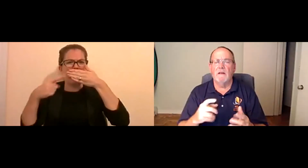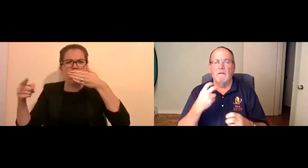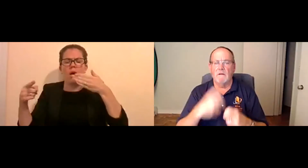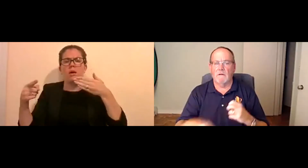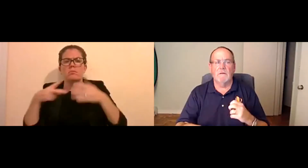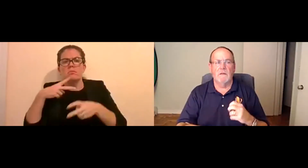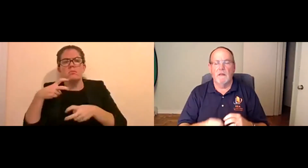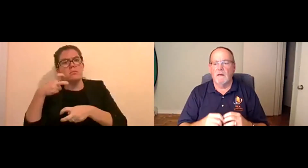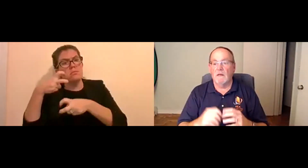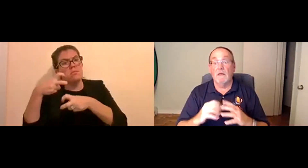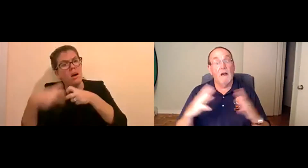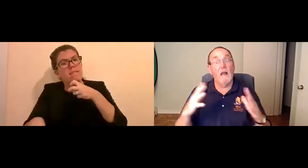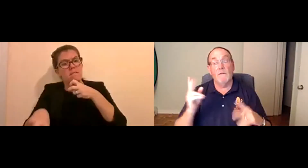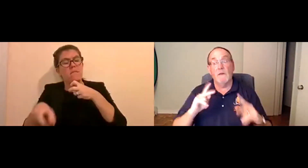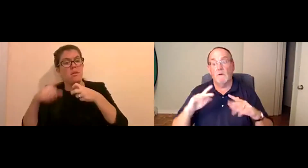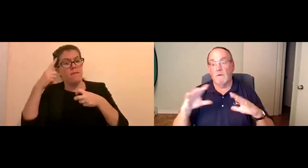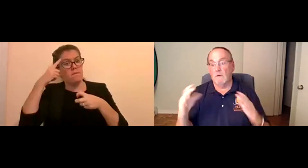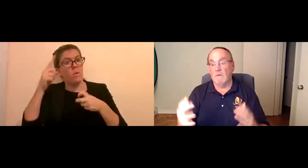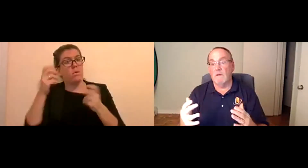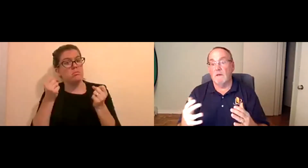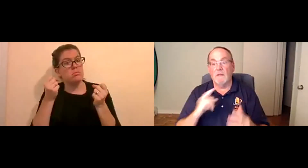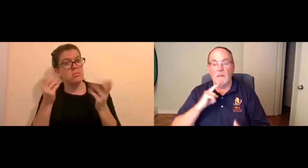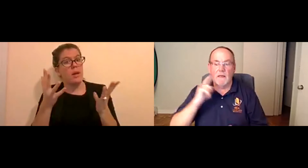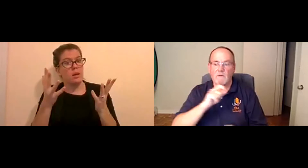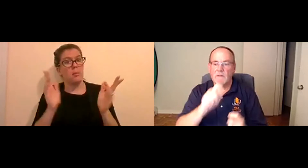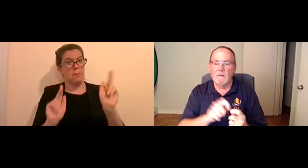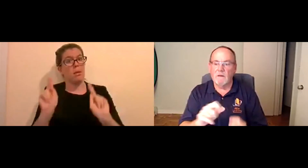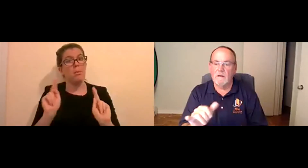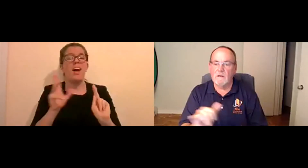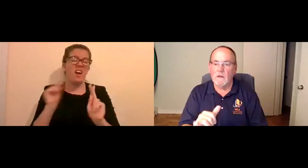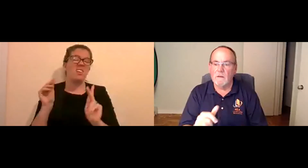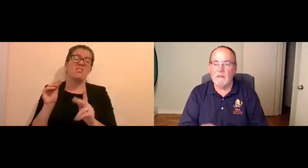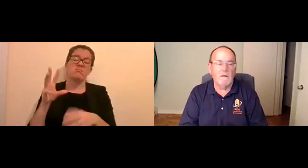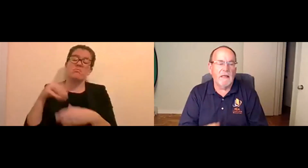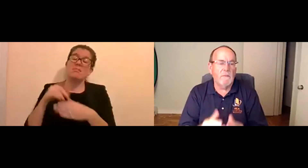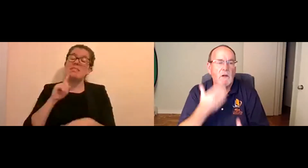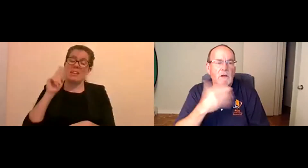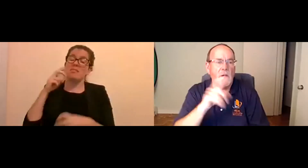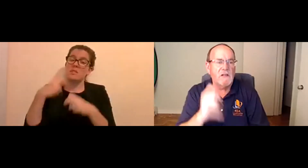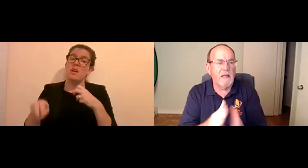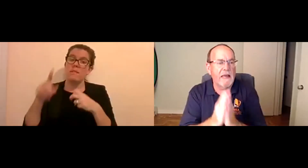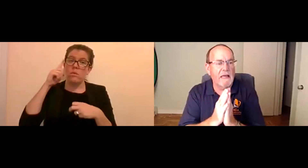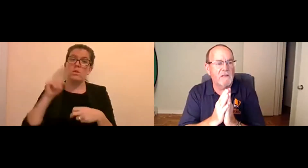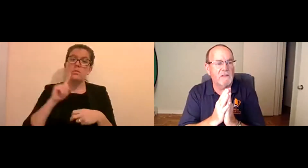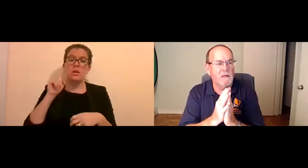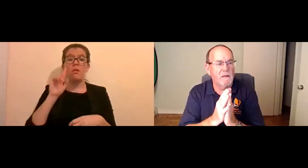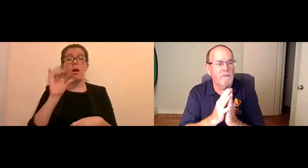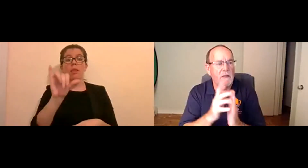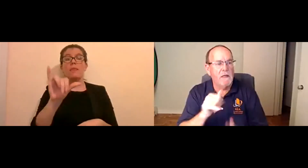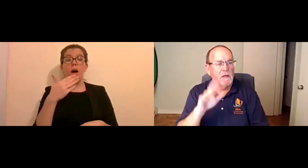very difficult on a lot of people groups, but the deaf specifically as well. But that'd be a good question to